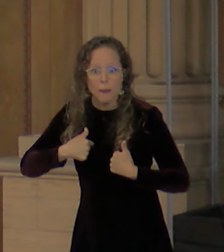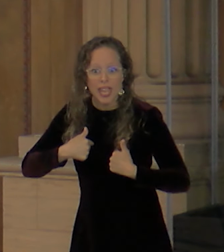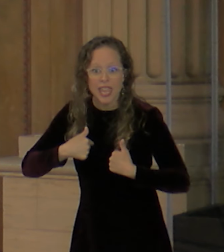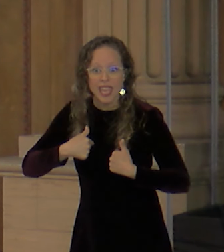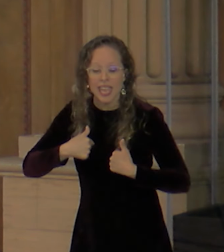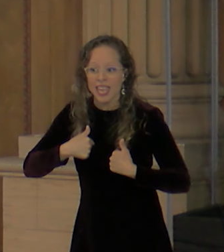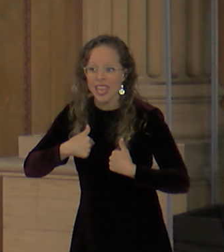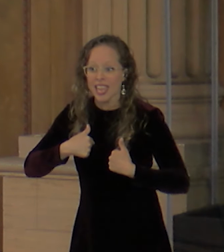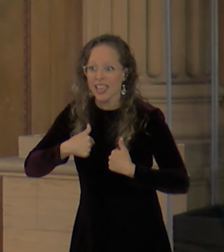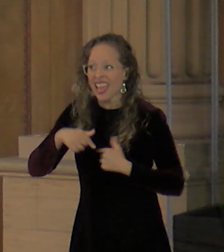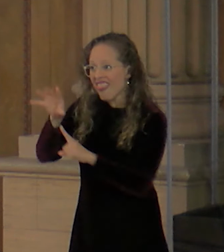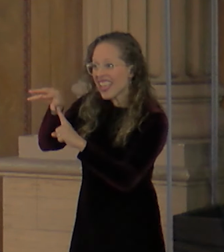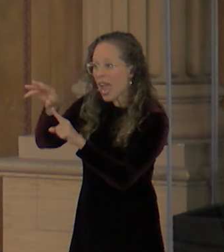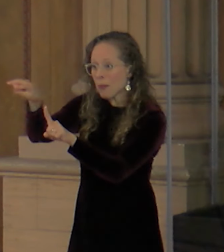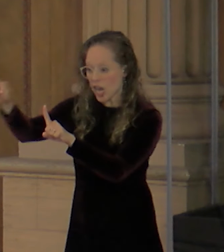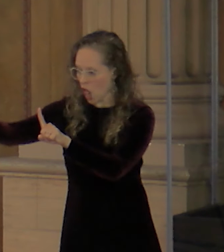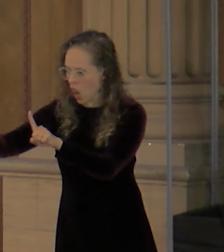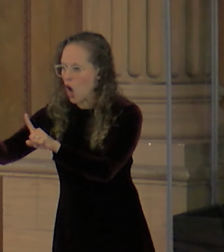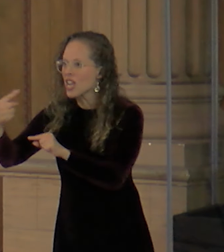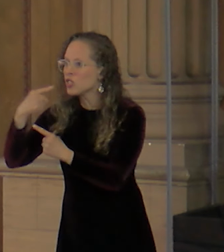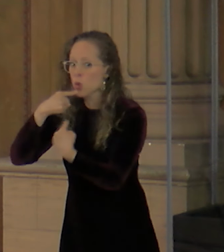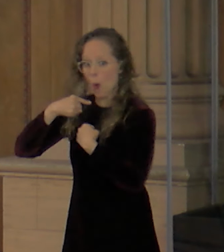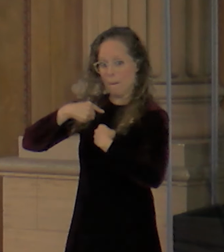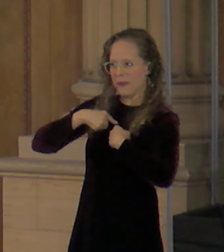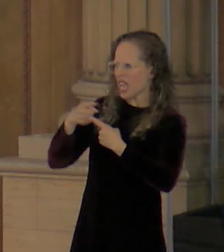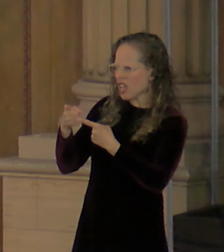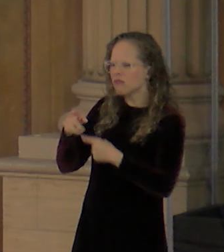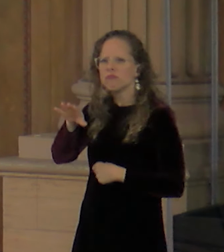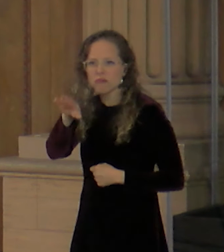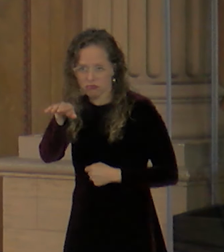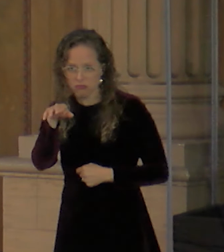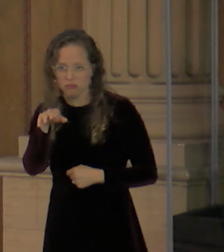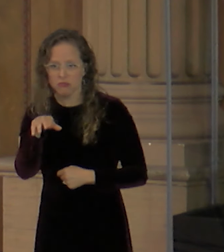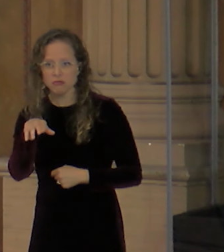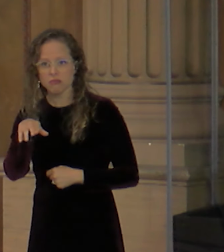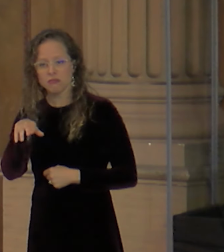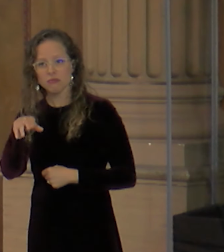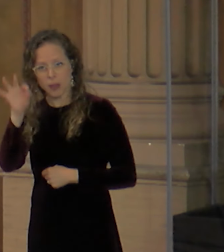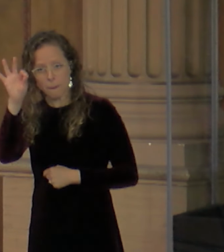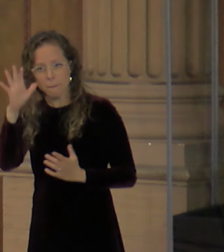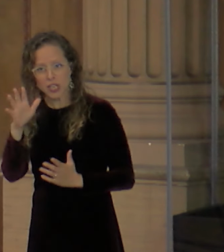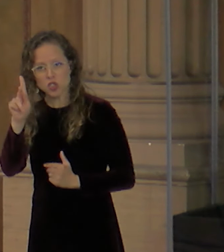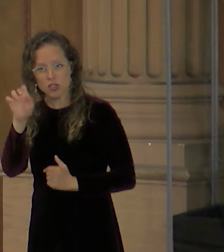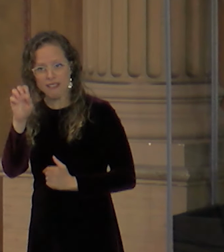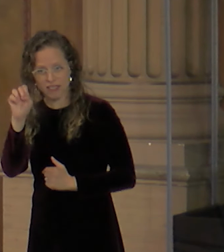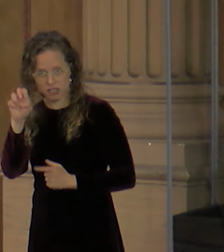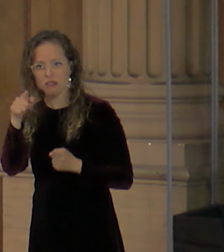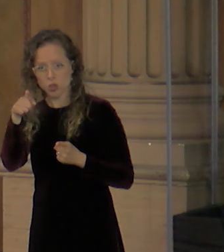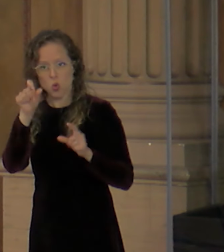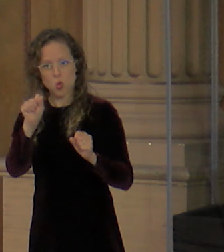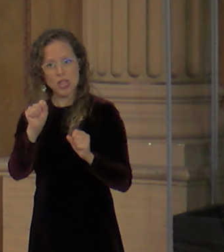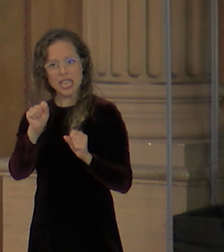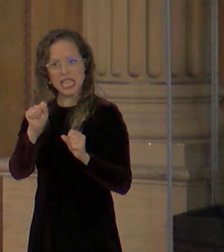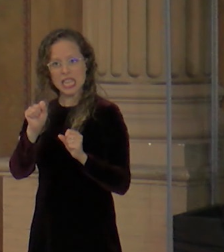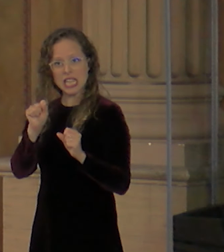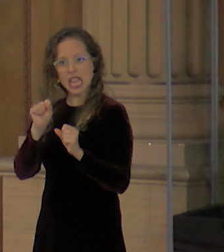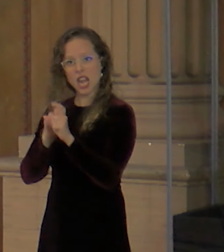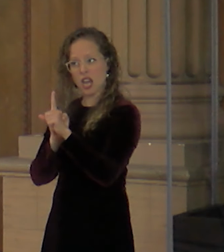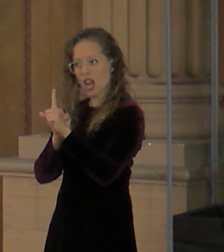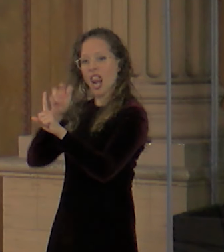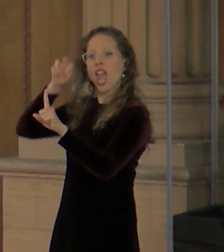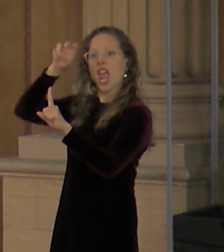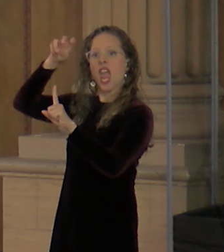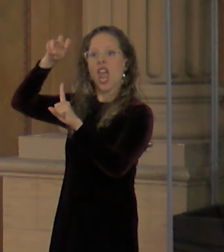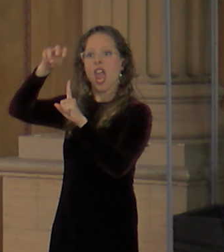camera, and he could say to me, are you able to leap over a defender, get pummeled into